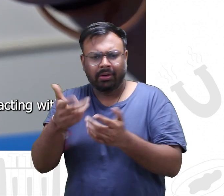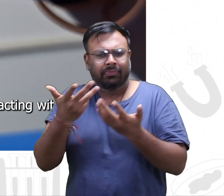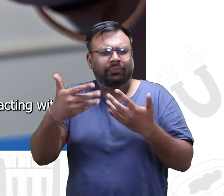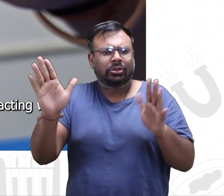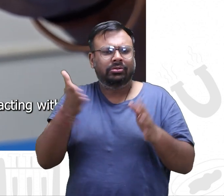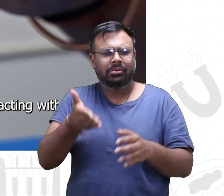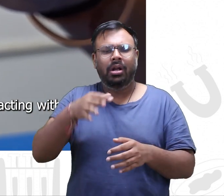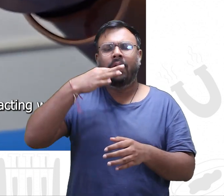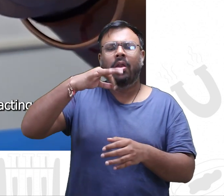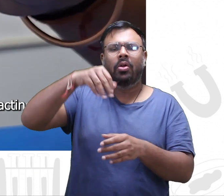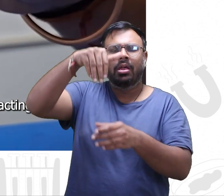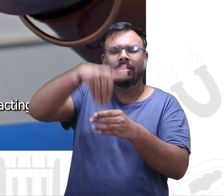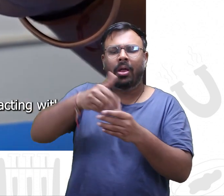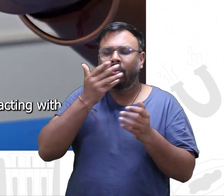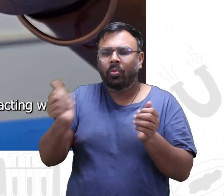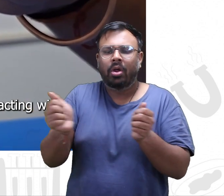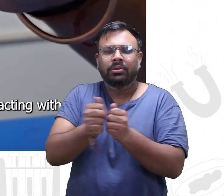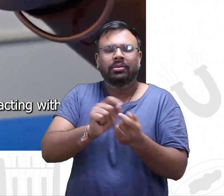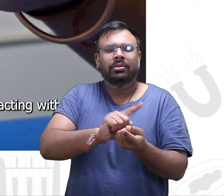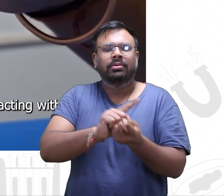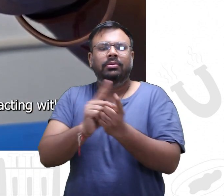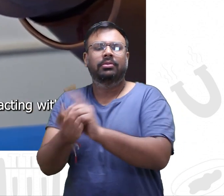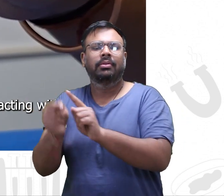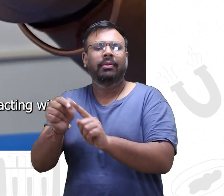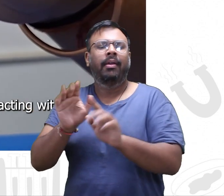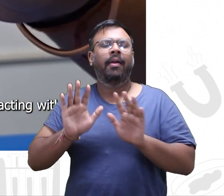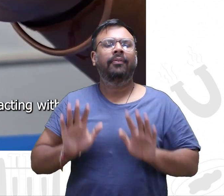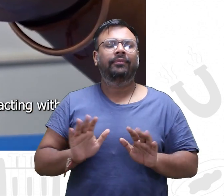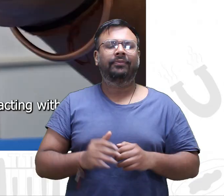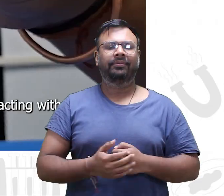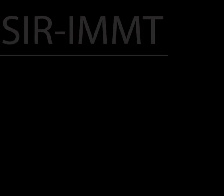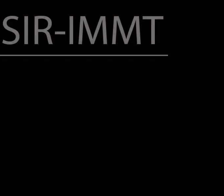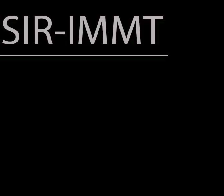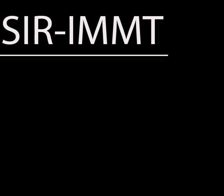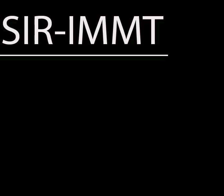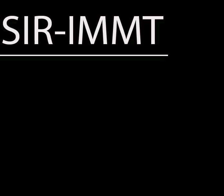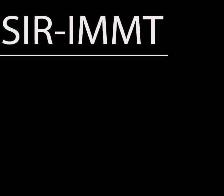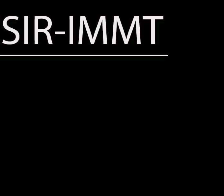basic oxide reacting with an acid to produce a soluble salt and water.